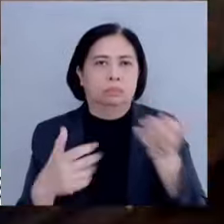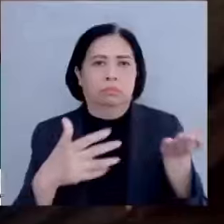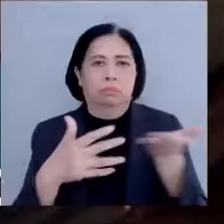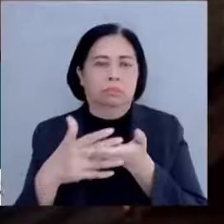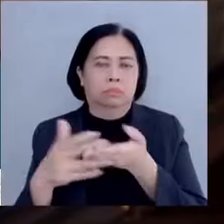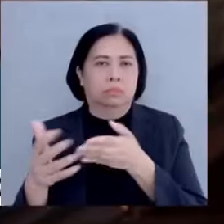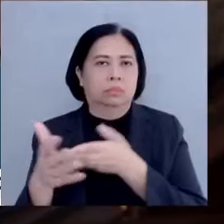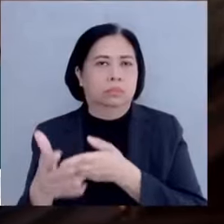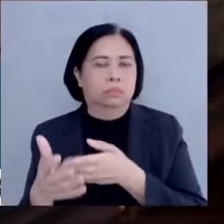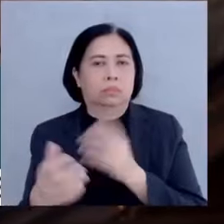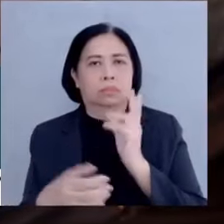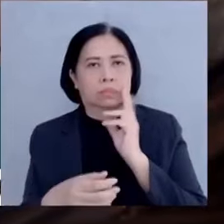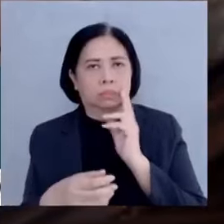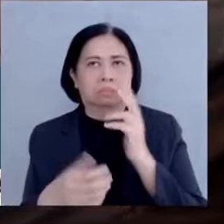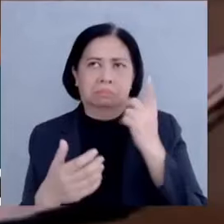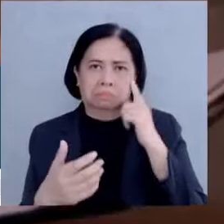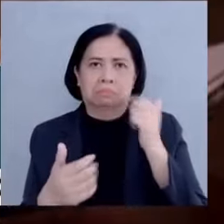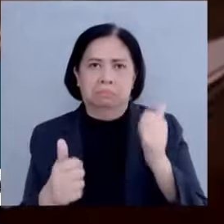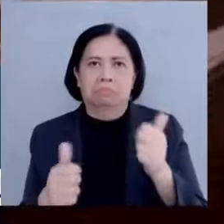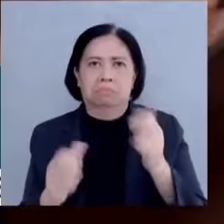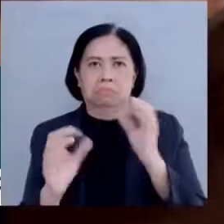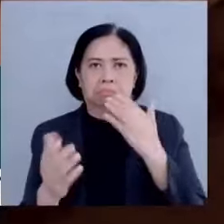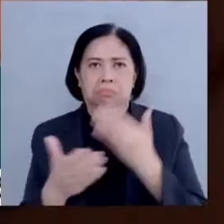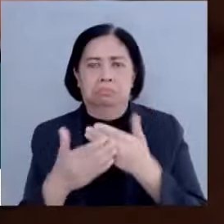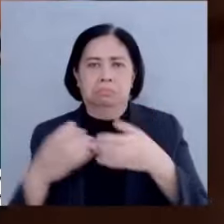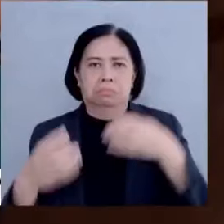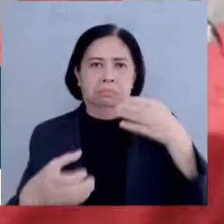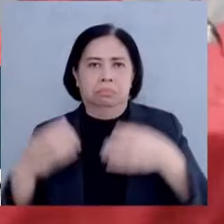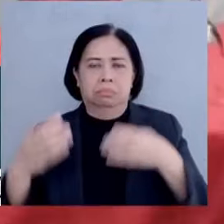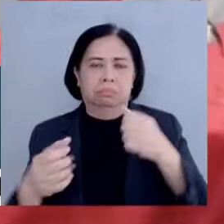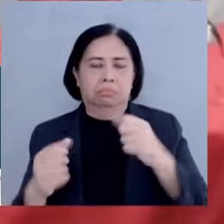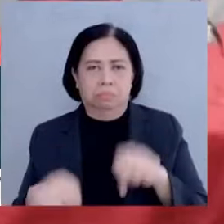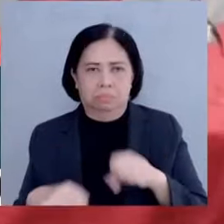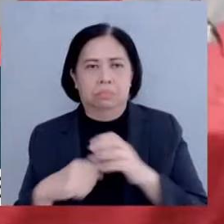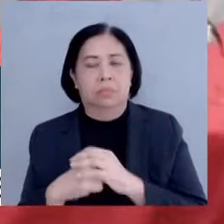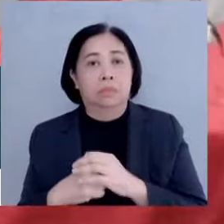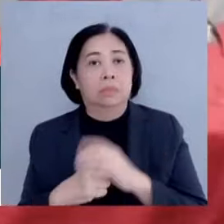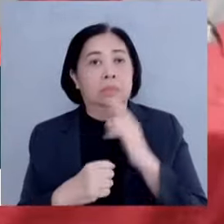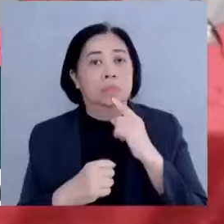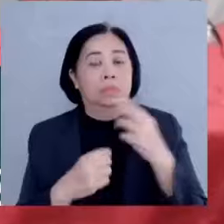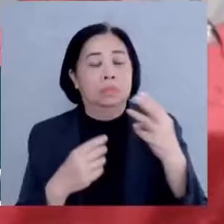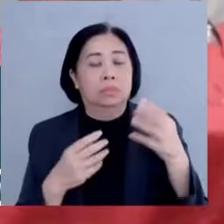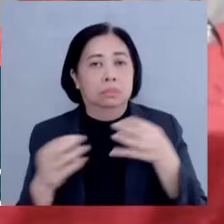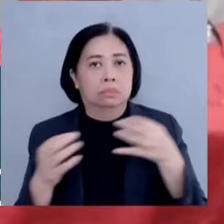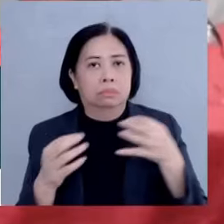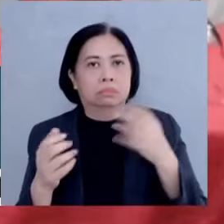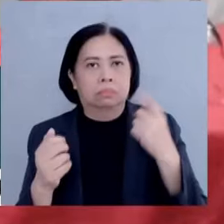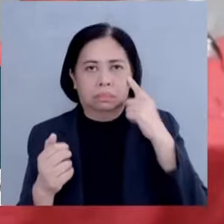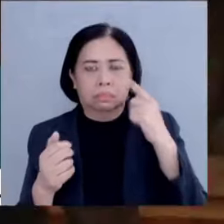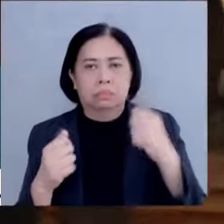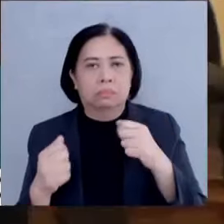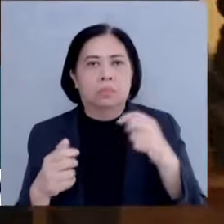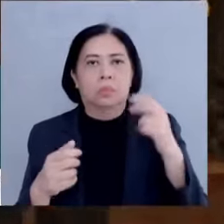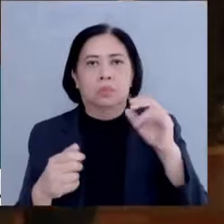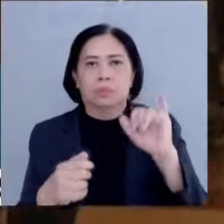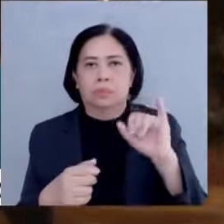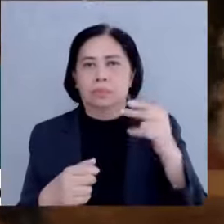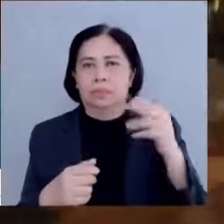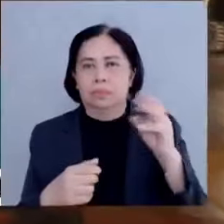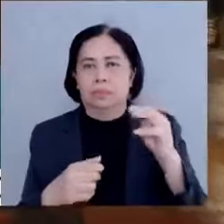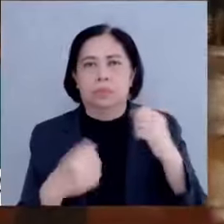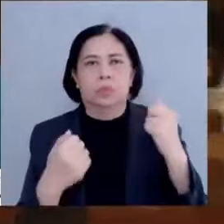Duterte would stand well in court. A task force probing the war is eyeing an international humanitarian law case against